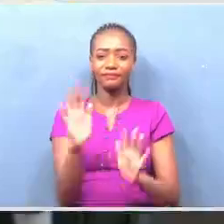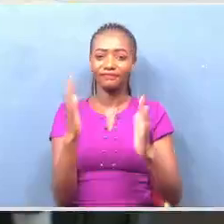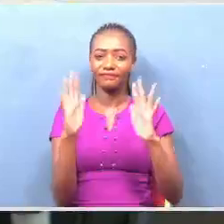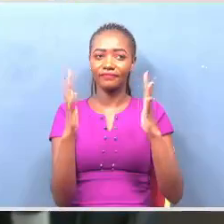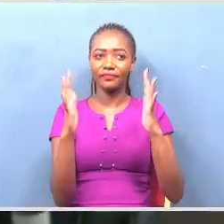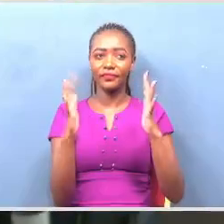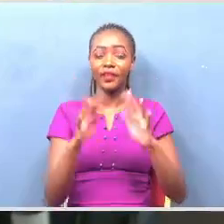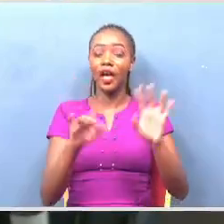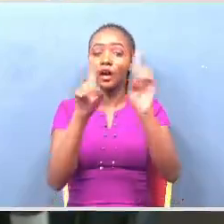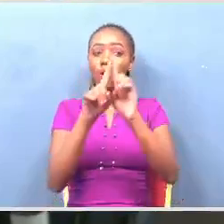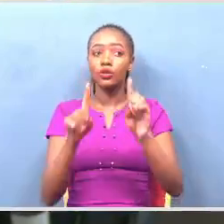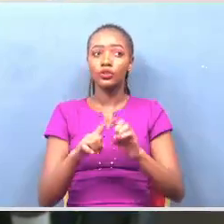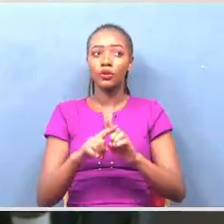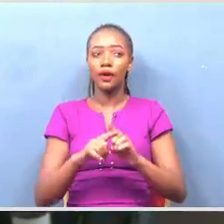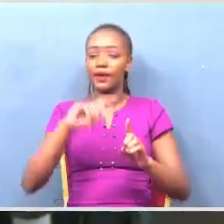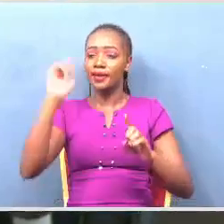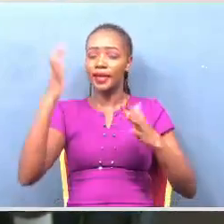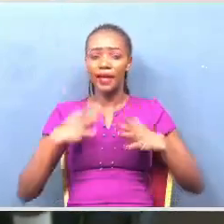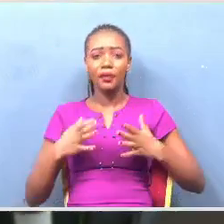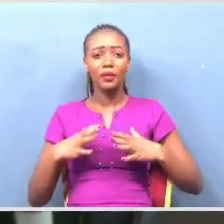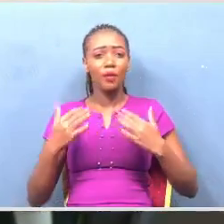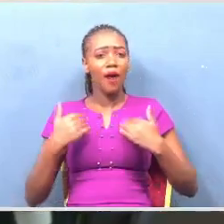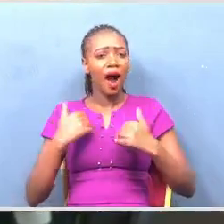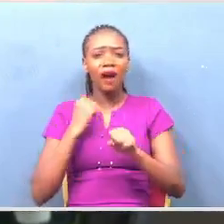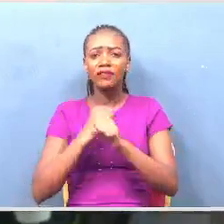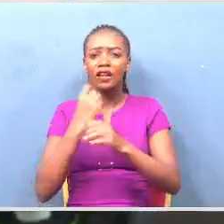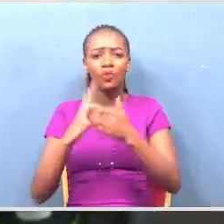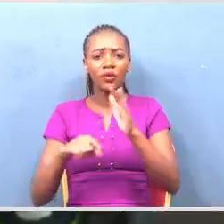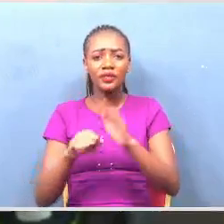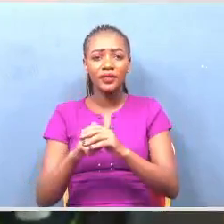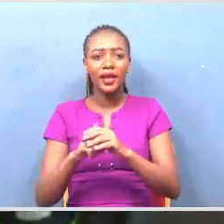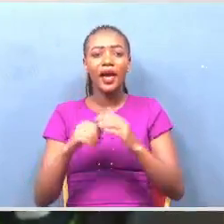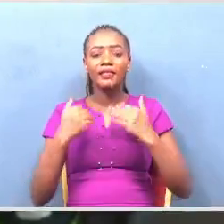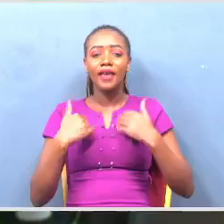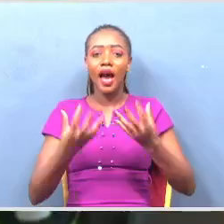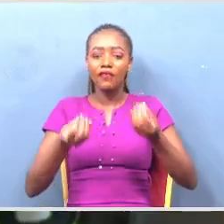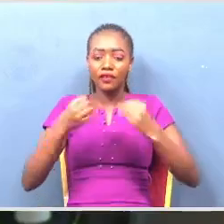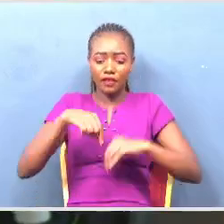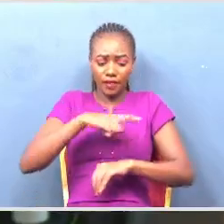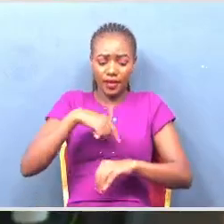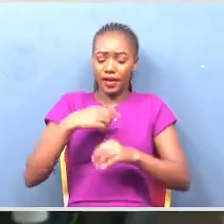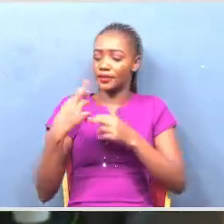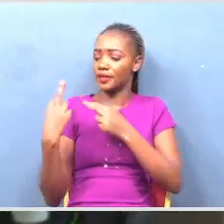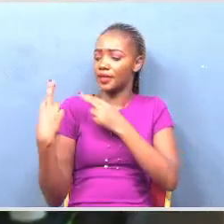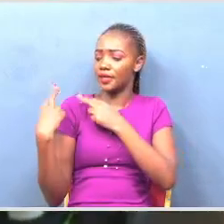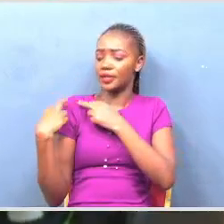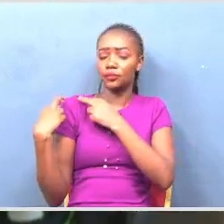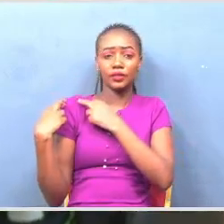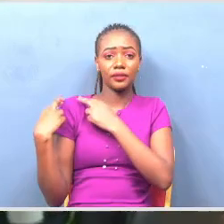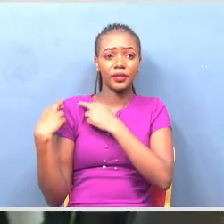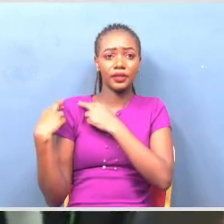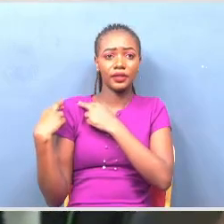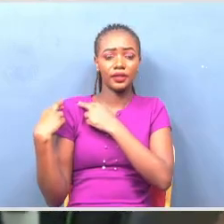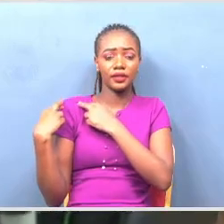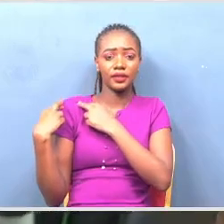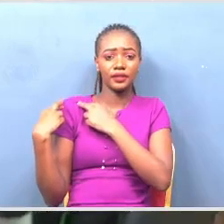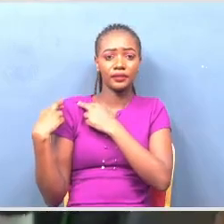What the people of Kenya have done, they have assigned us responsibilities.